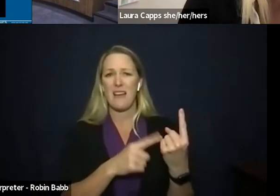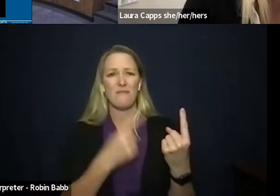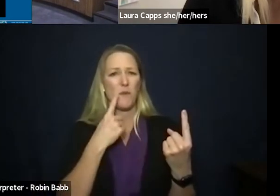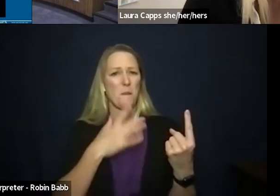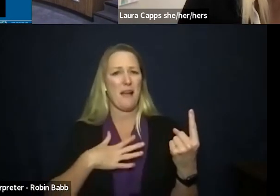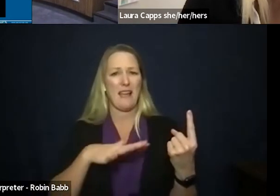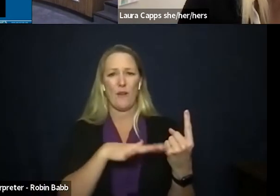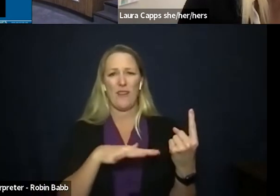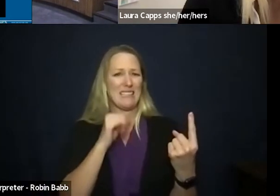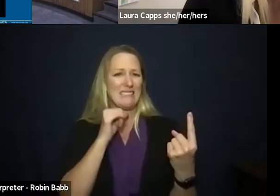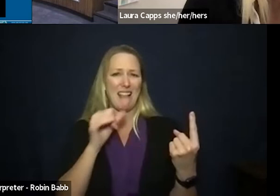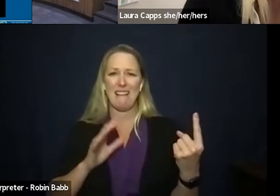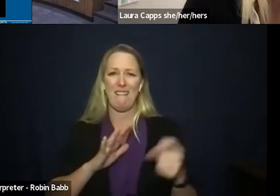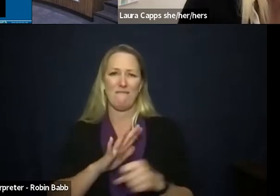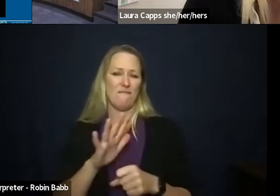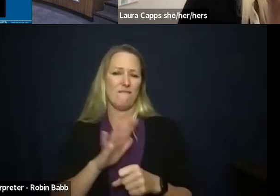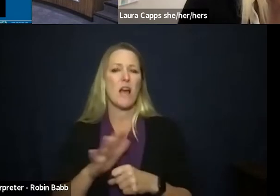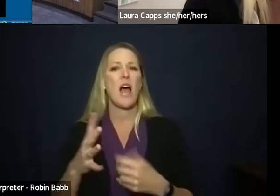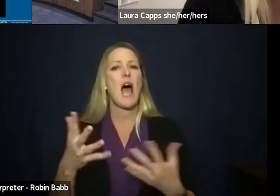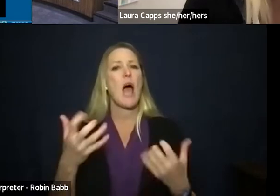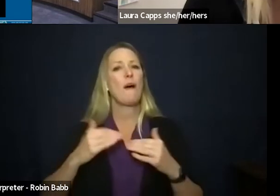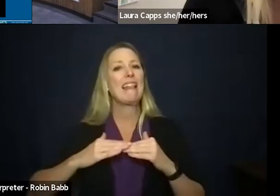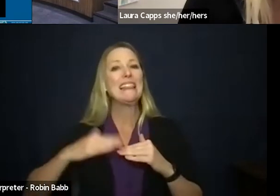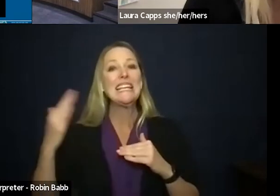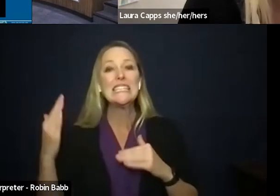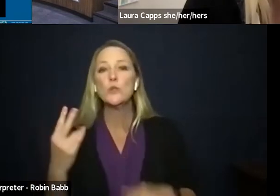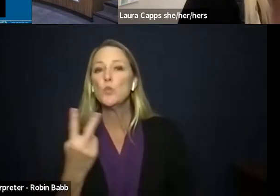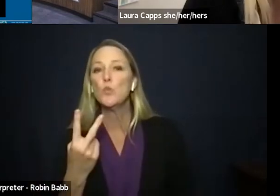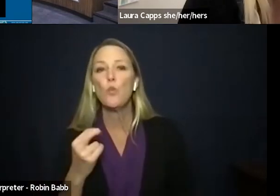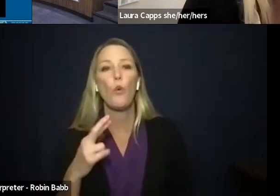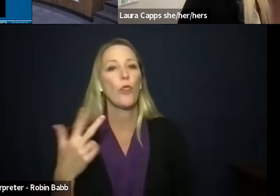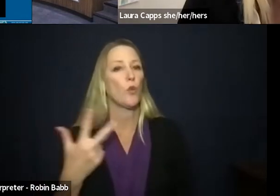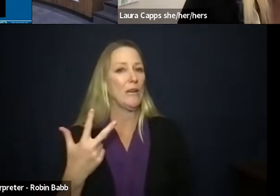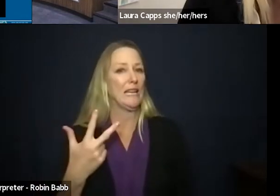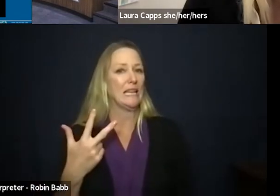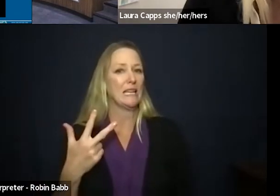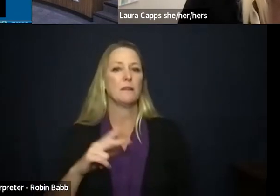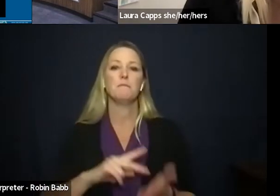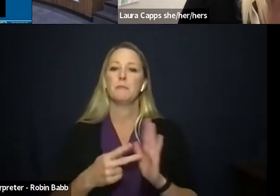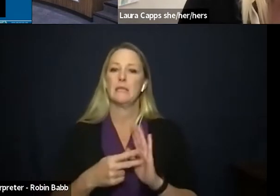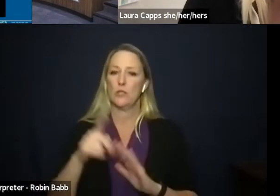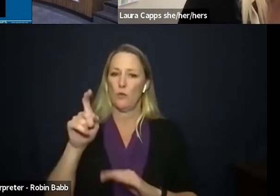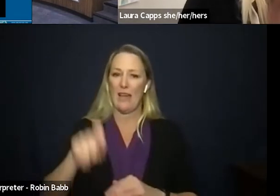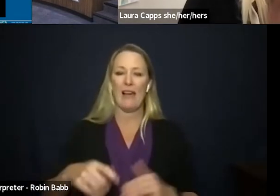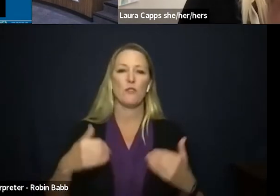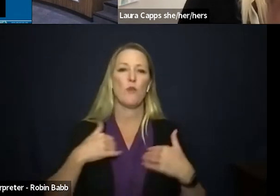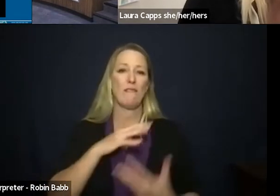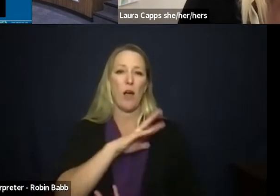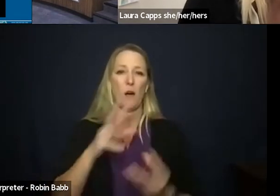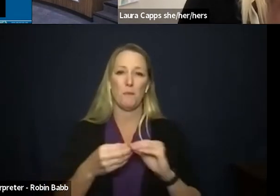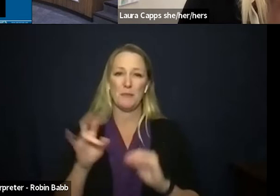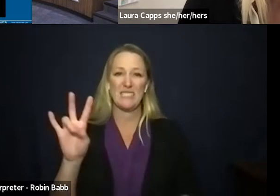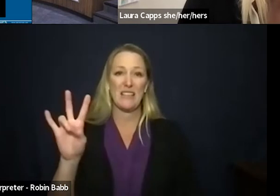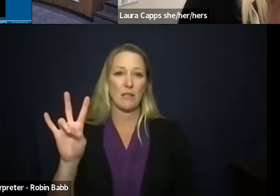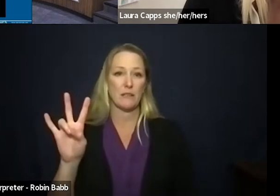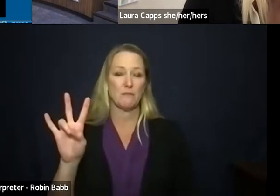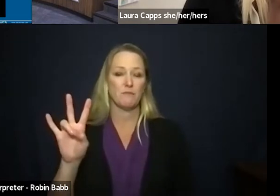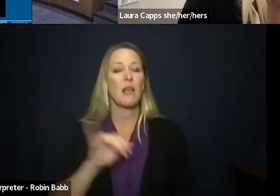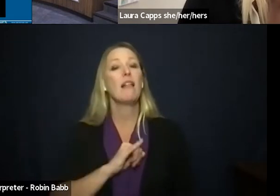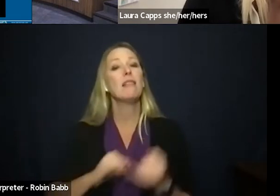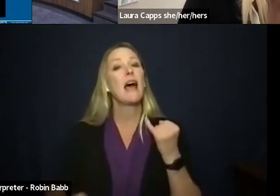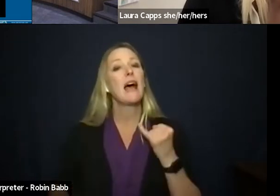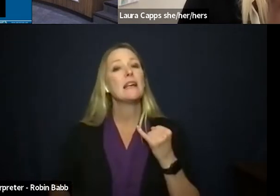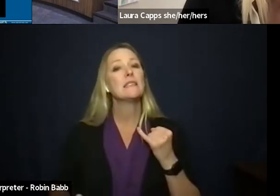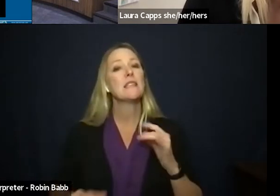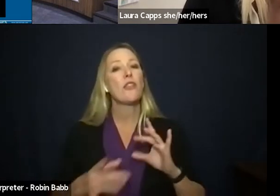order to have at least two or three you have to have a map of seven and lastly the coalition